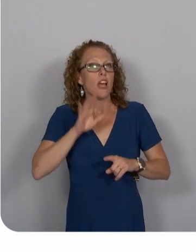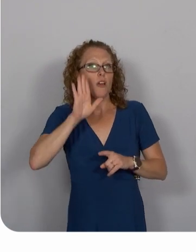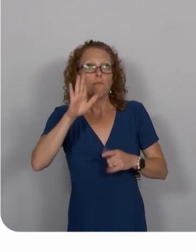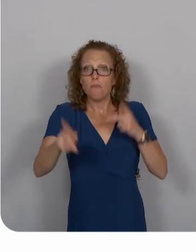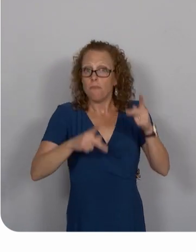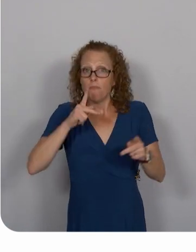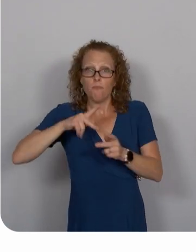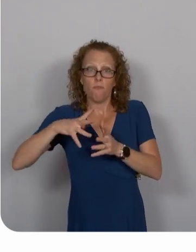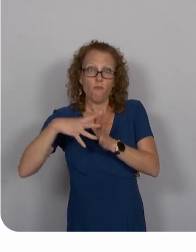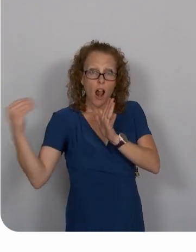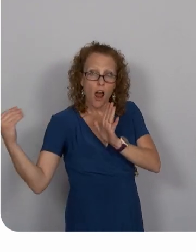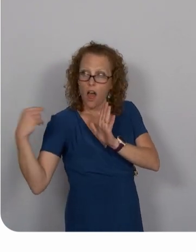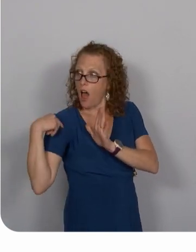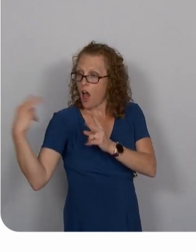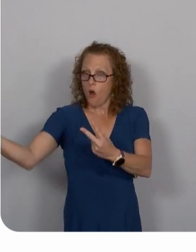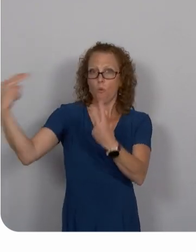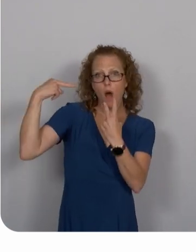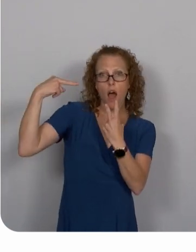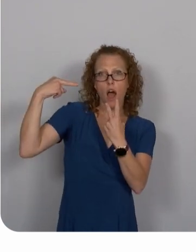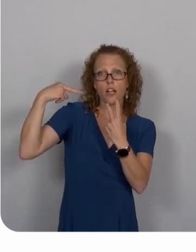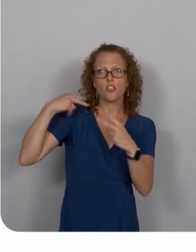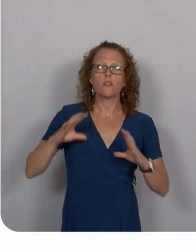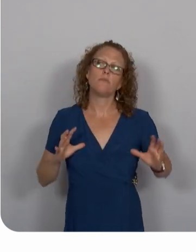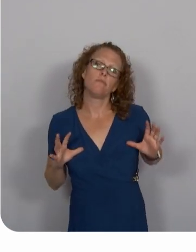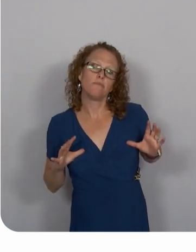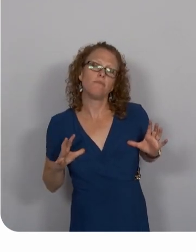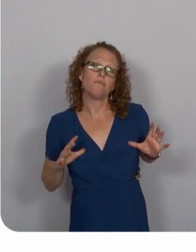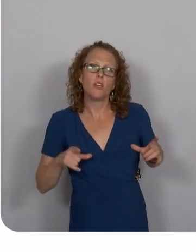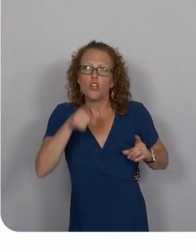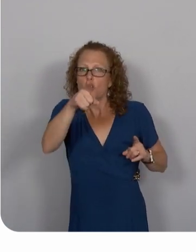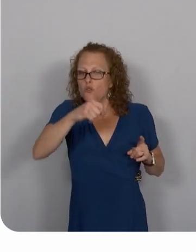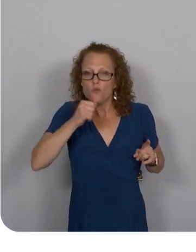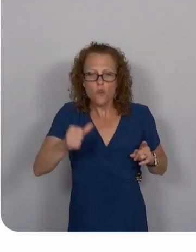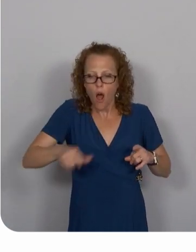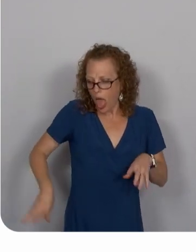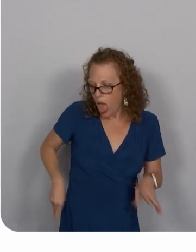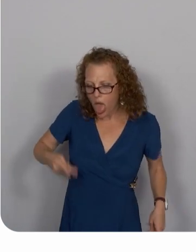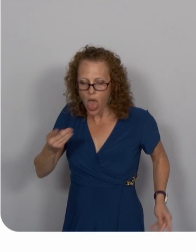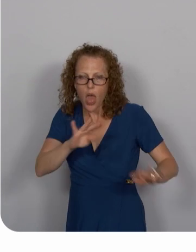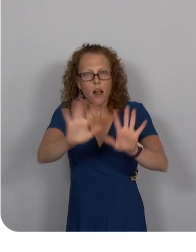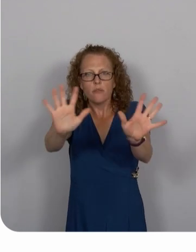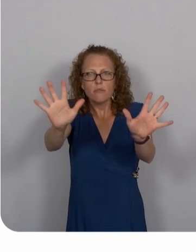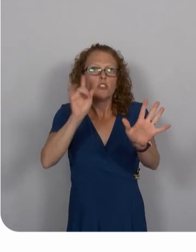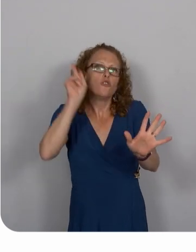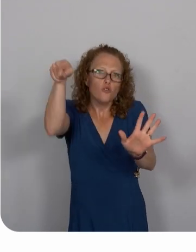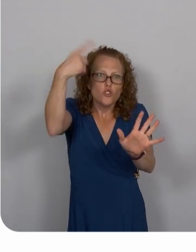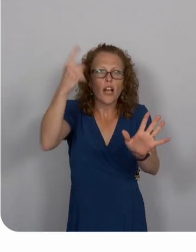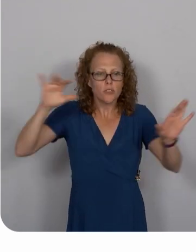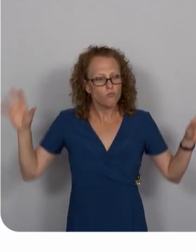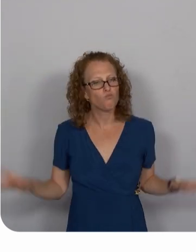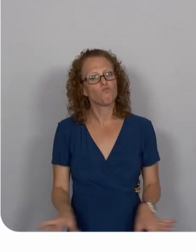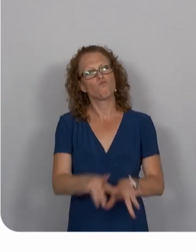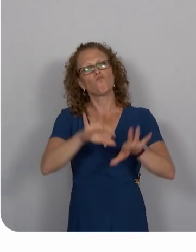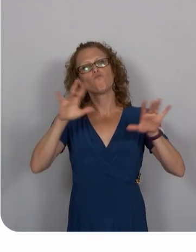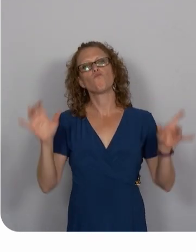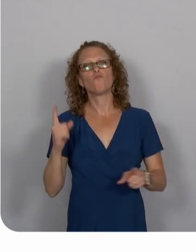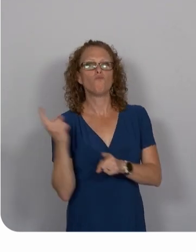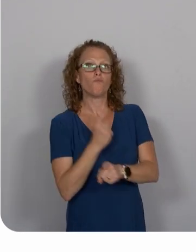all from your perspective. Let's check out how easy it is to live stream from your